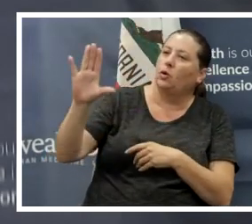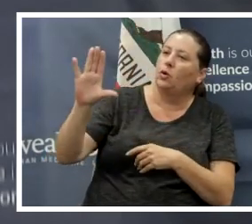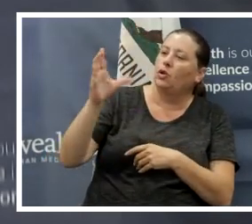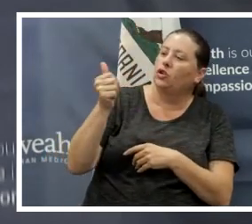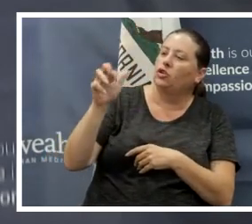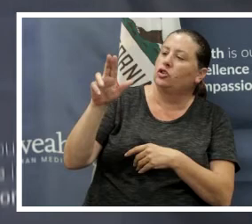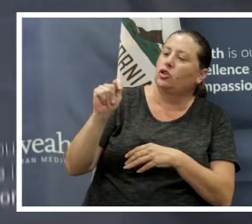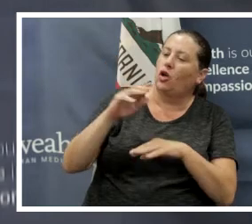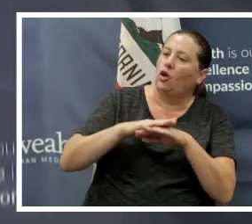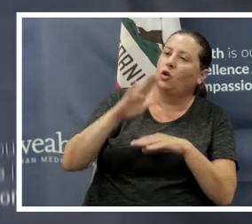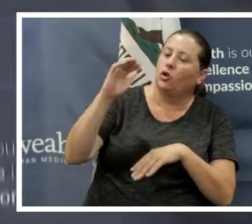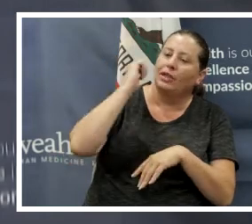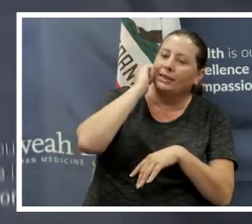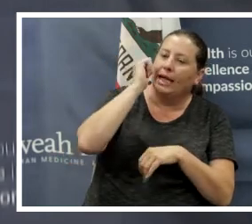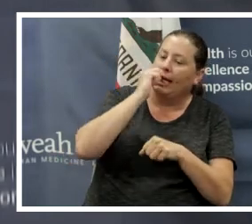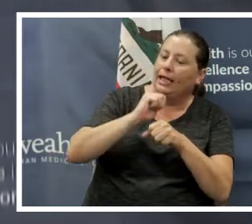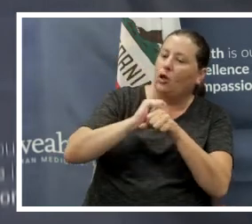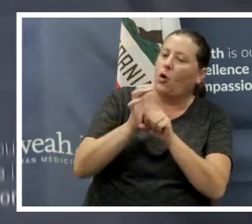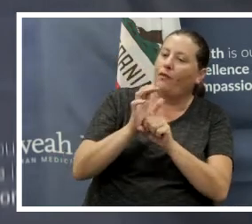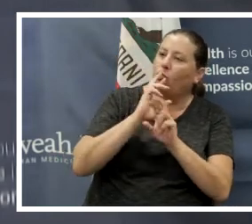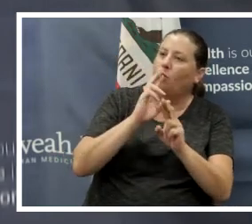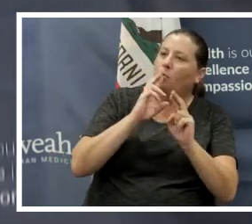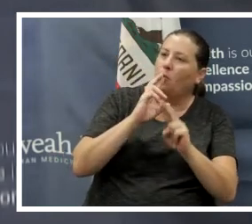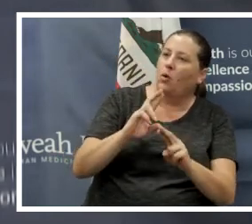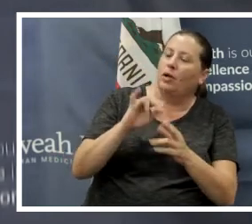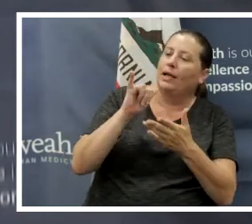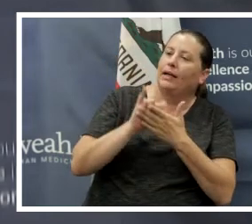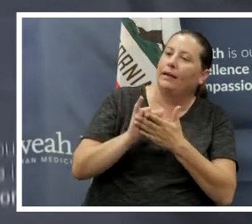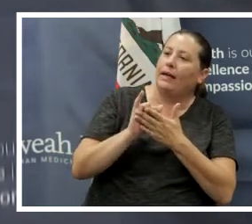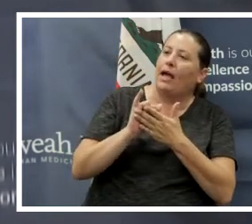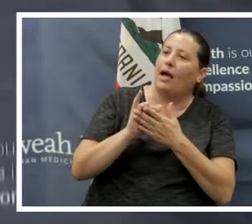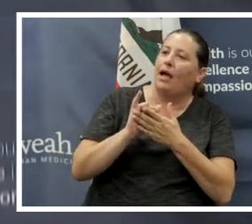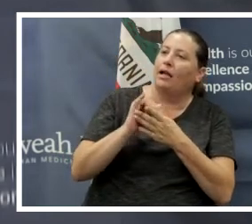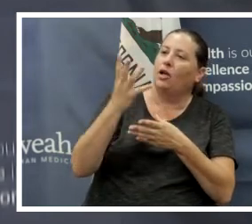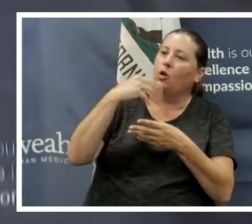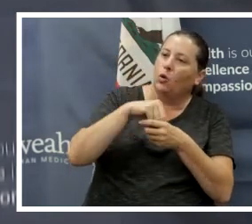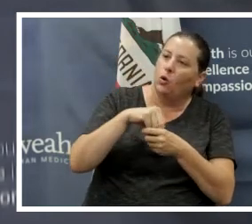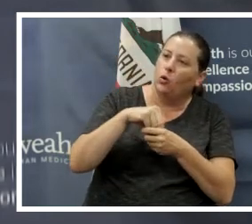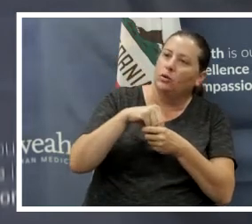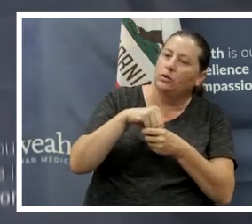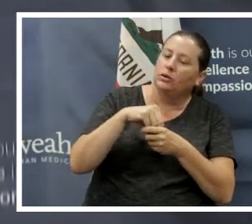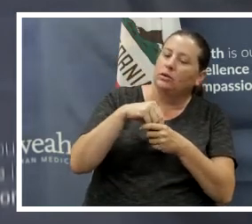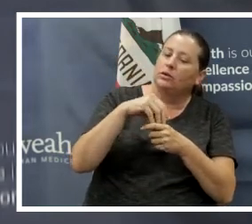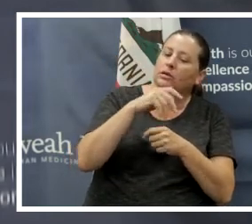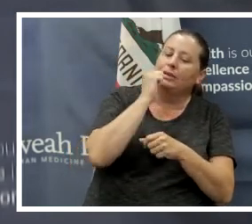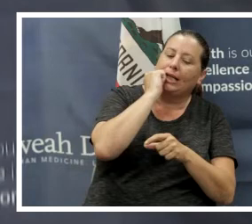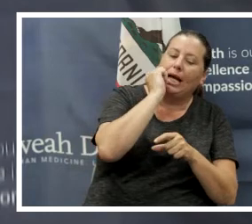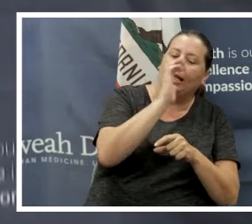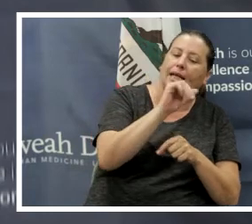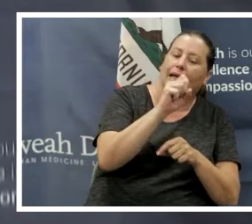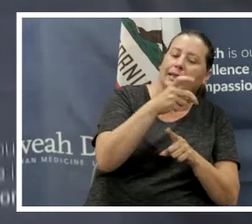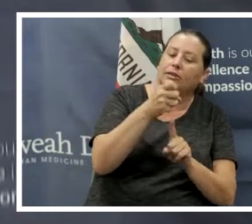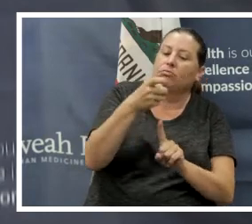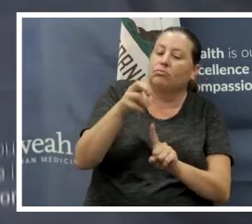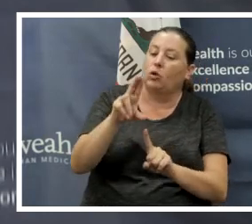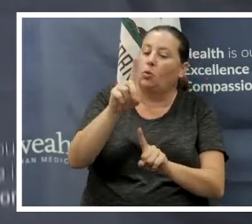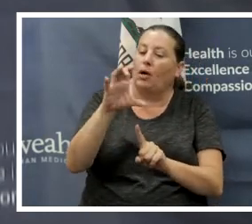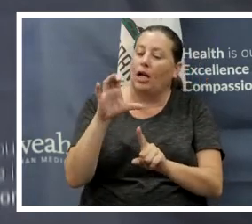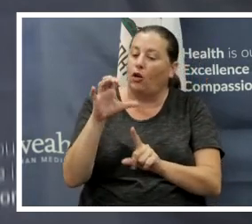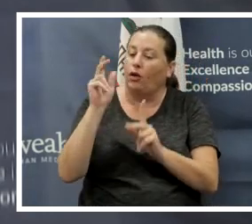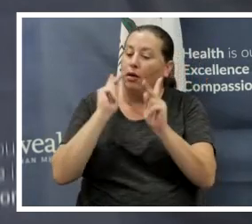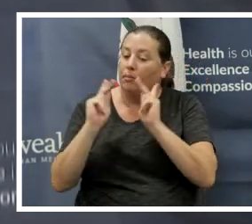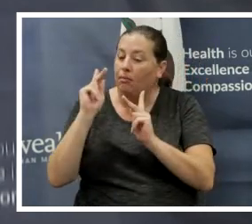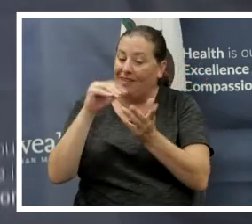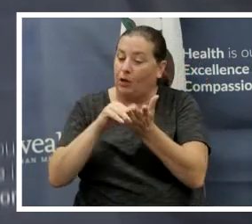COVID report that includes the daily cases per 100,000 COVID patients and the positivity rate to match the